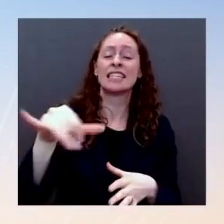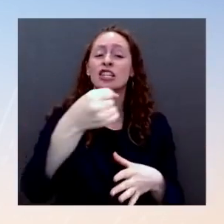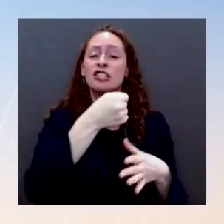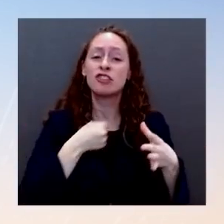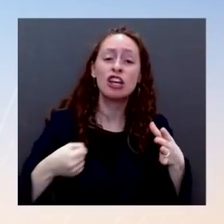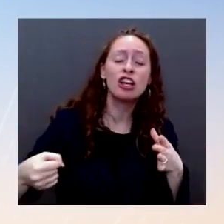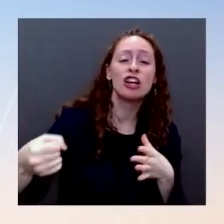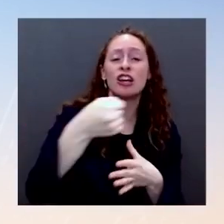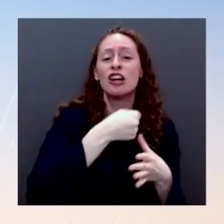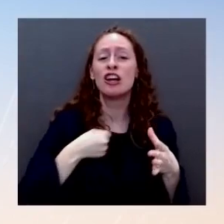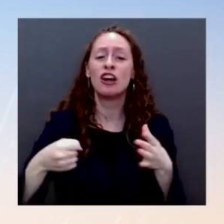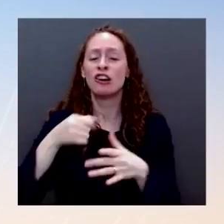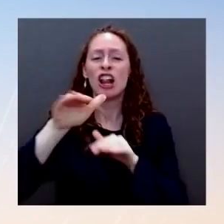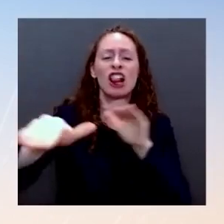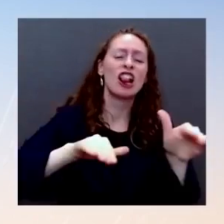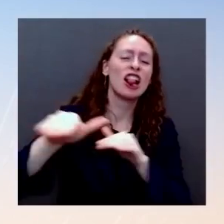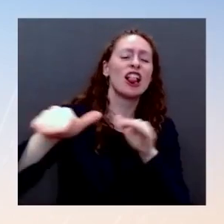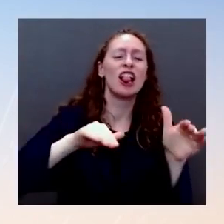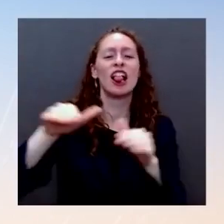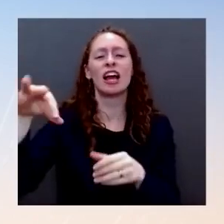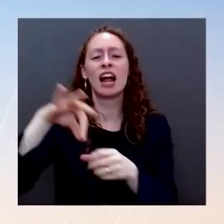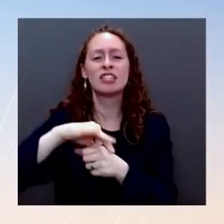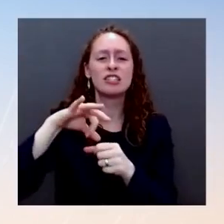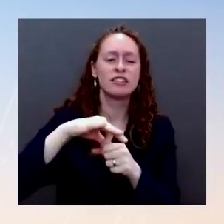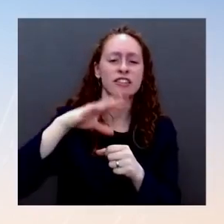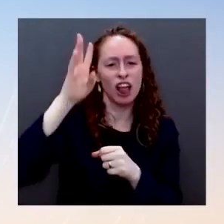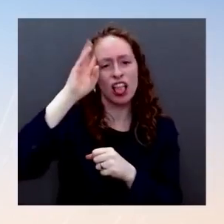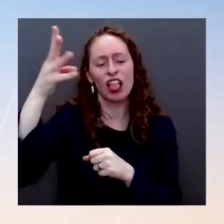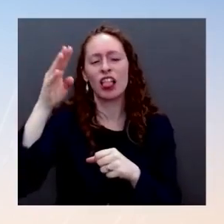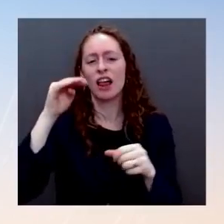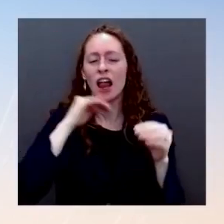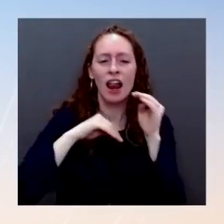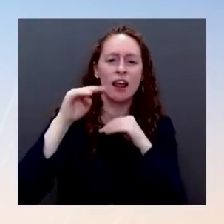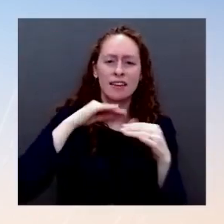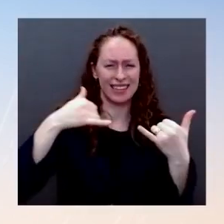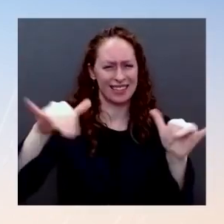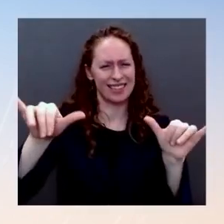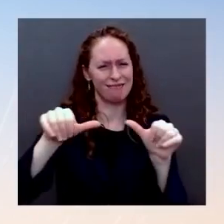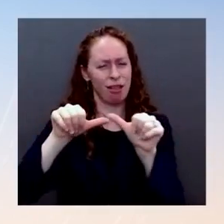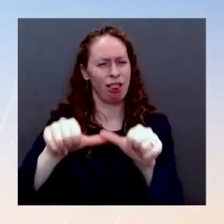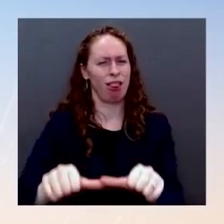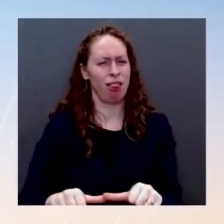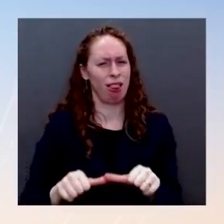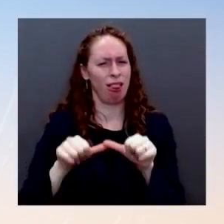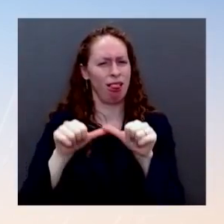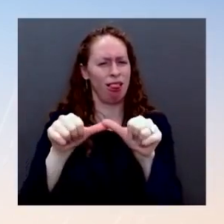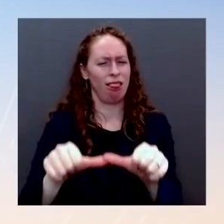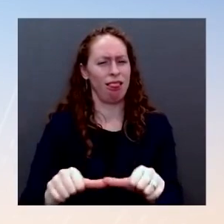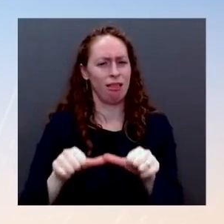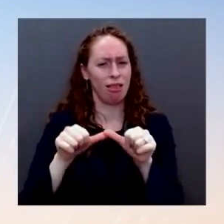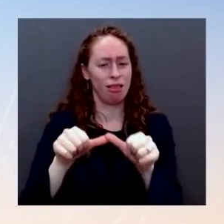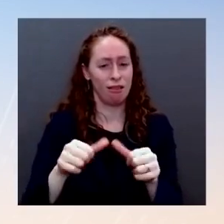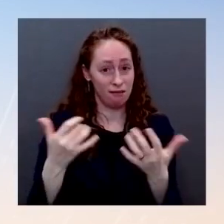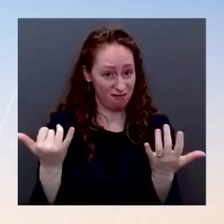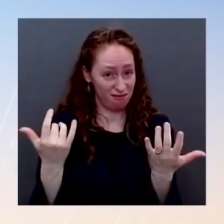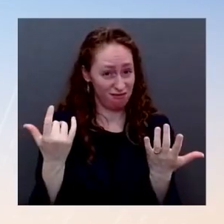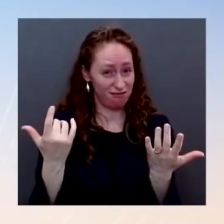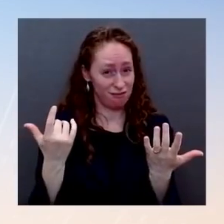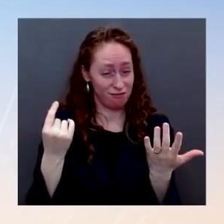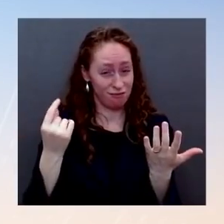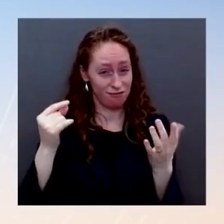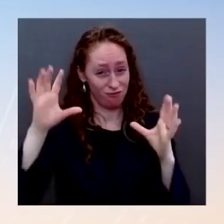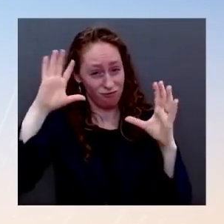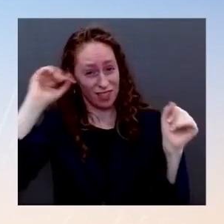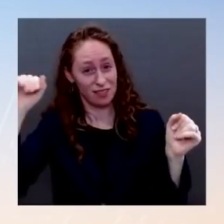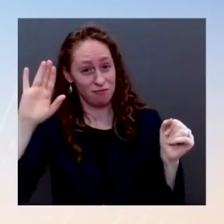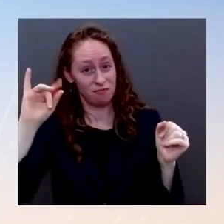So in short, does President Biden think that his predecessor is acting normally, or does he think he's a threat to democracy, which is what